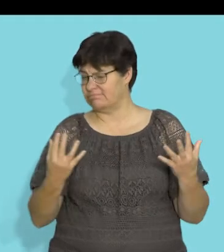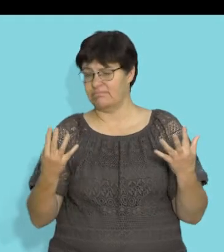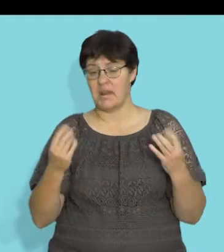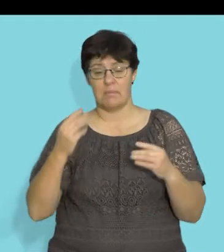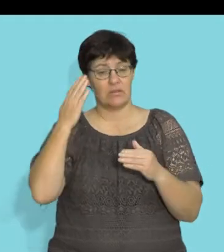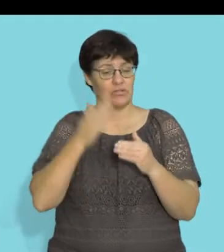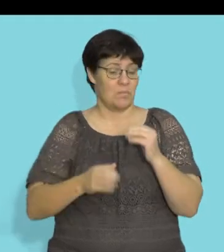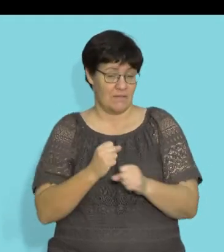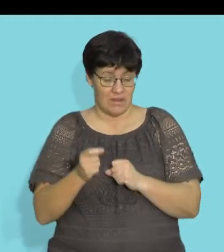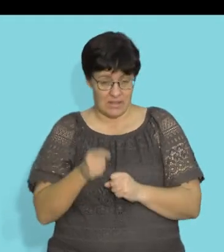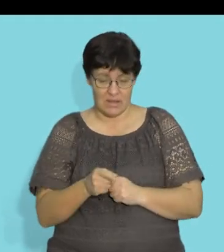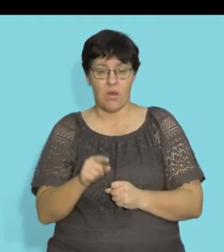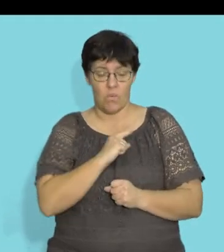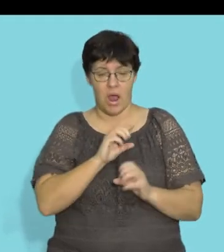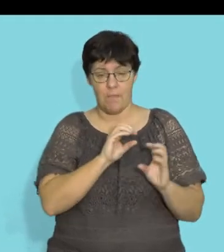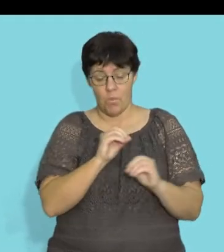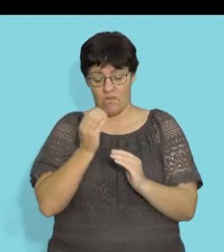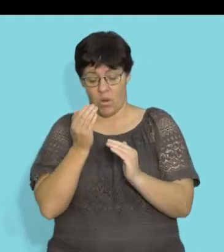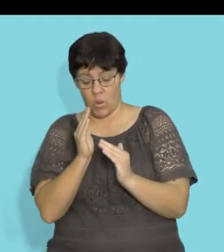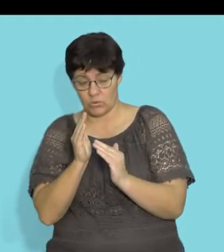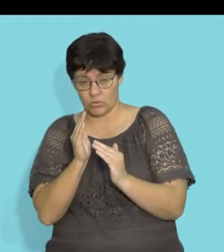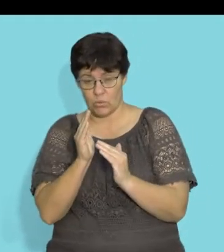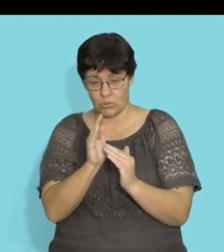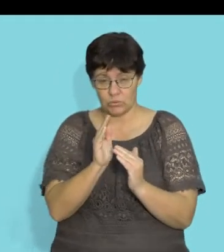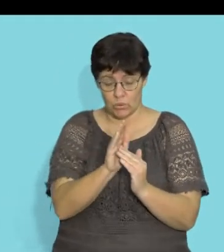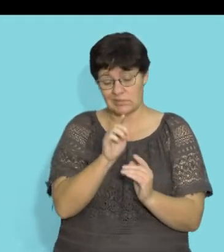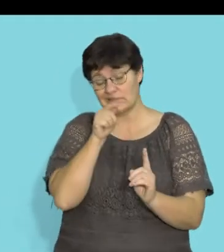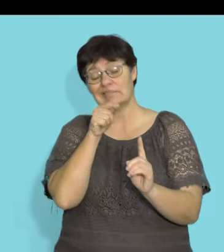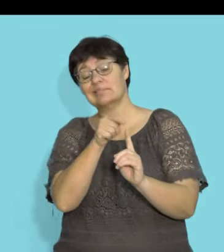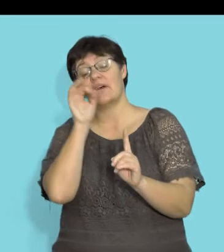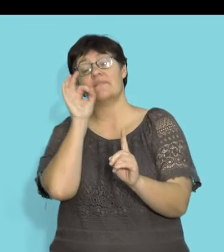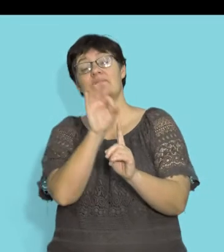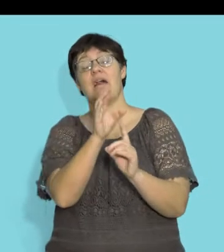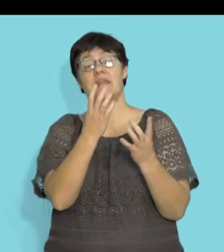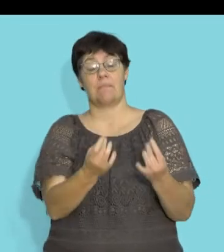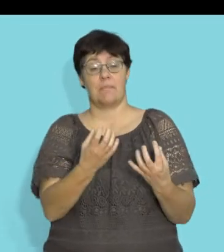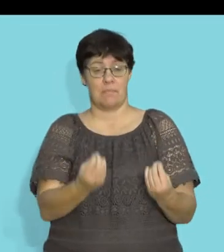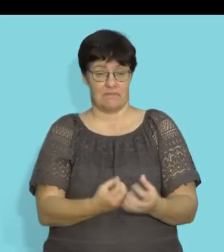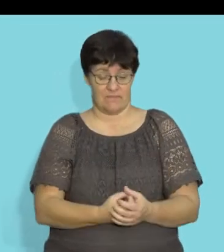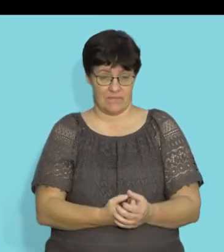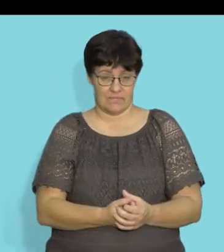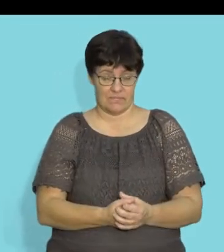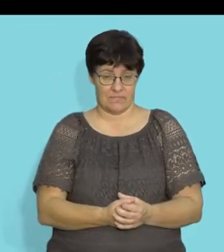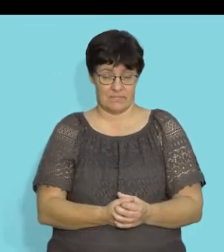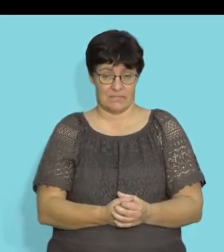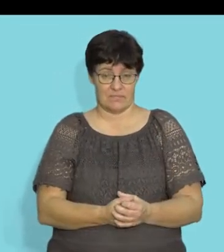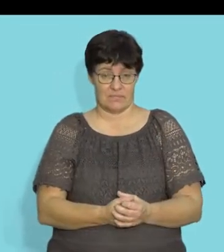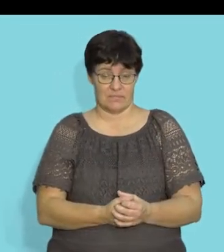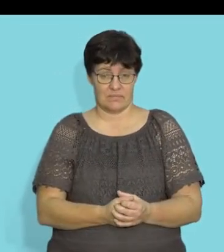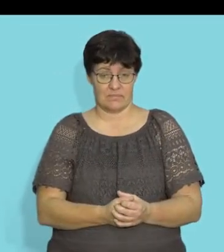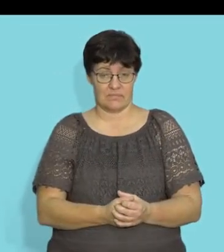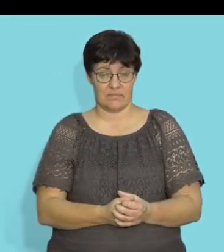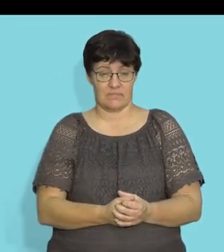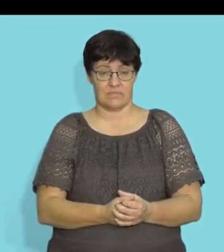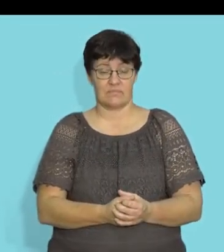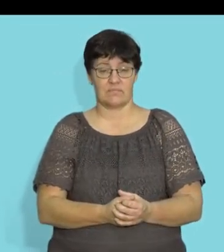of terms, as it is all moving towards one finite number. So the sum